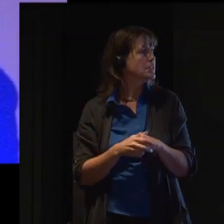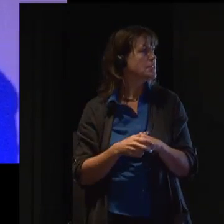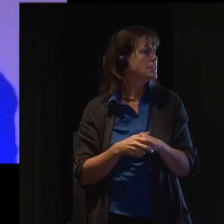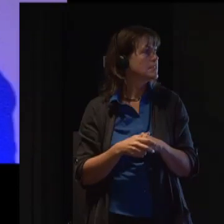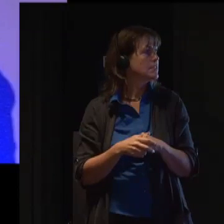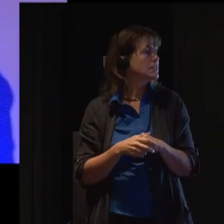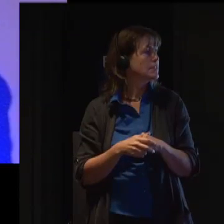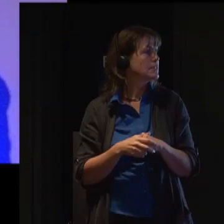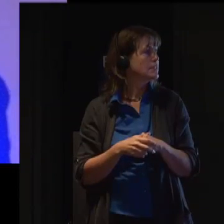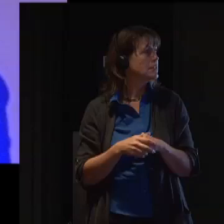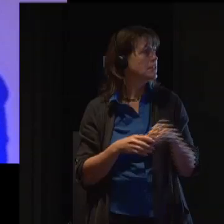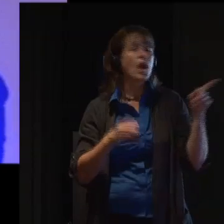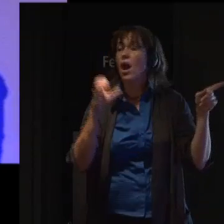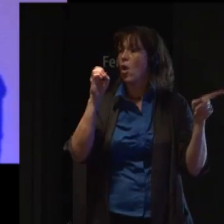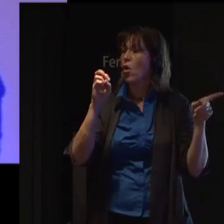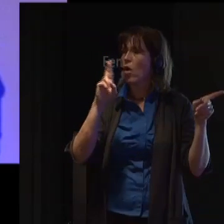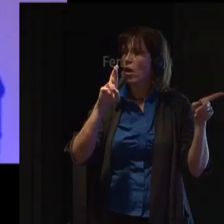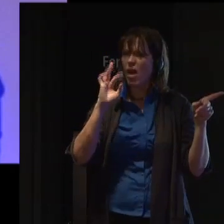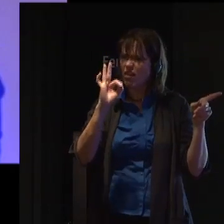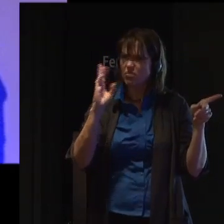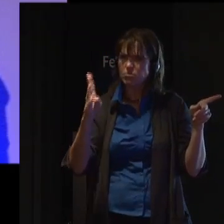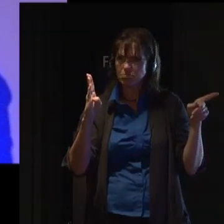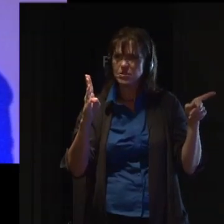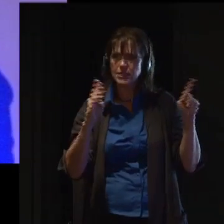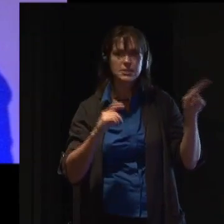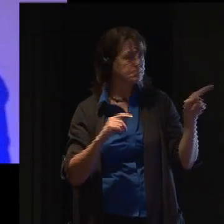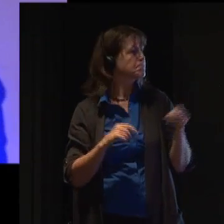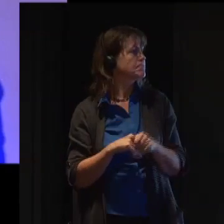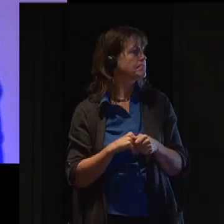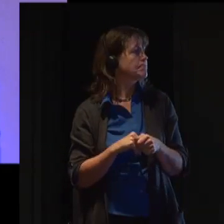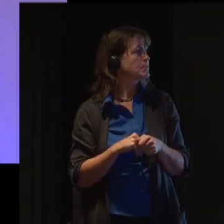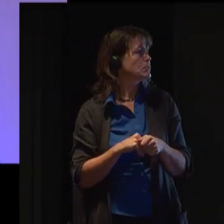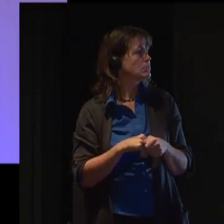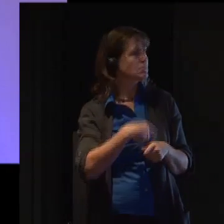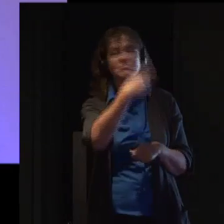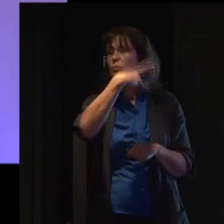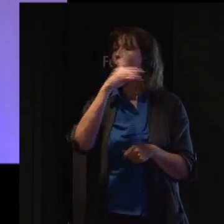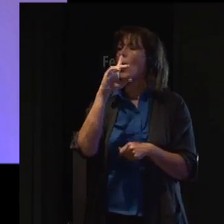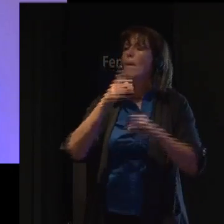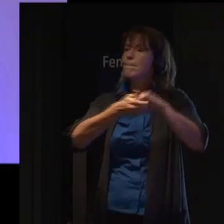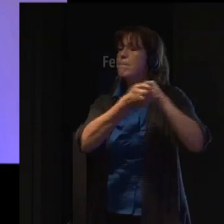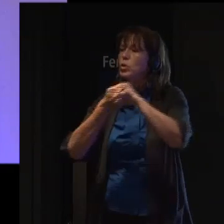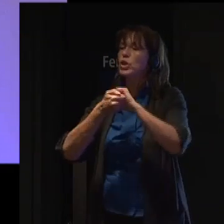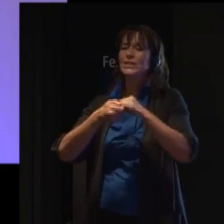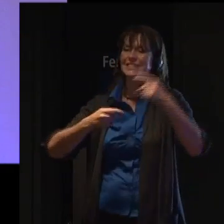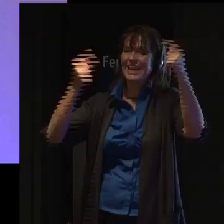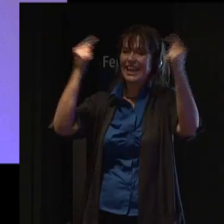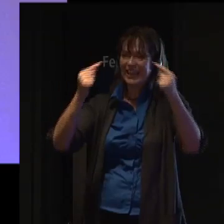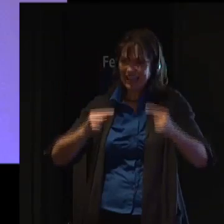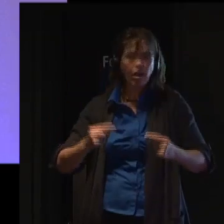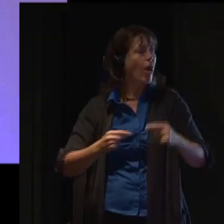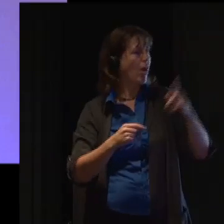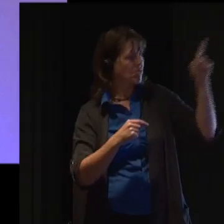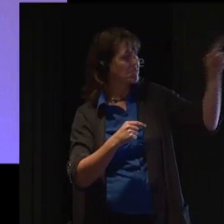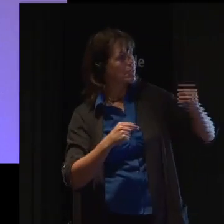Austrian Football Association, and the second one is for the national team. Just let me